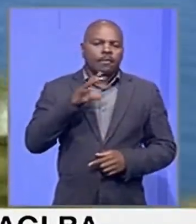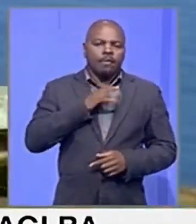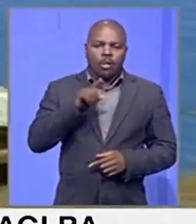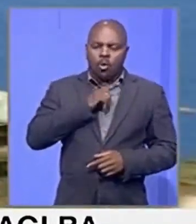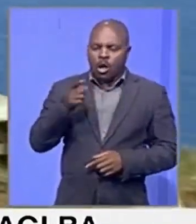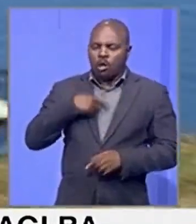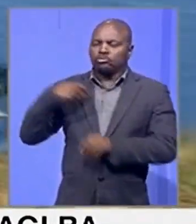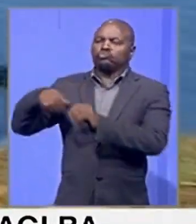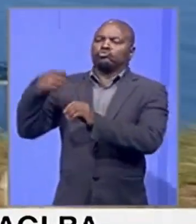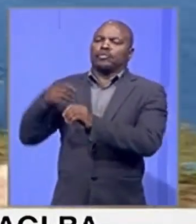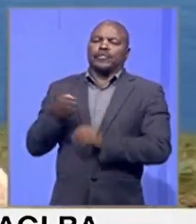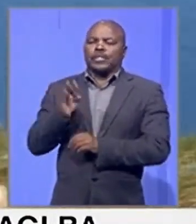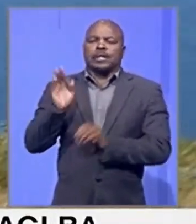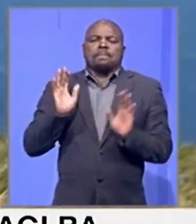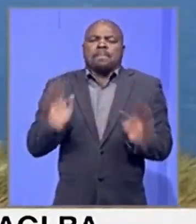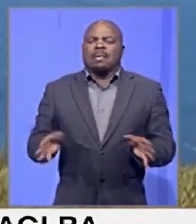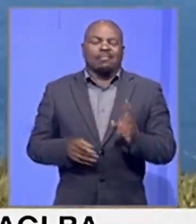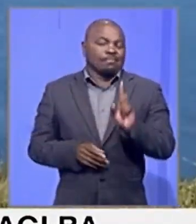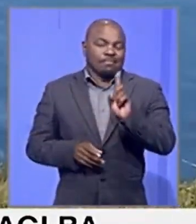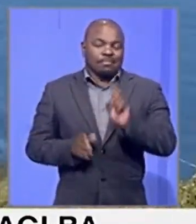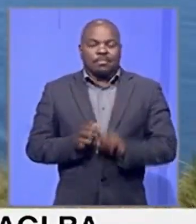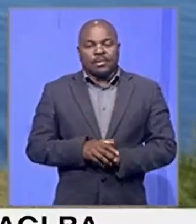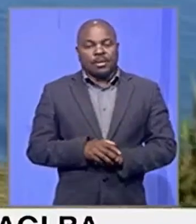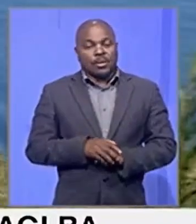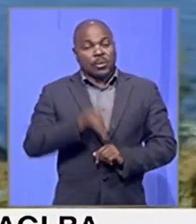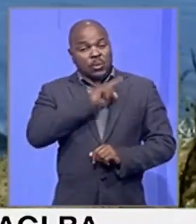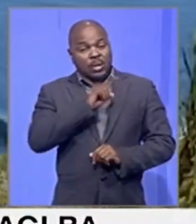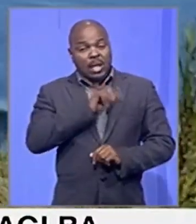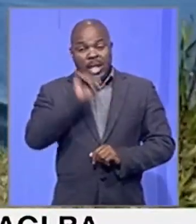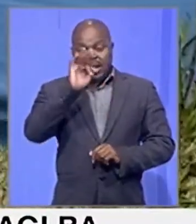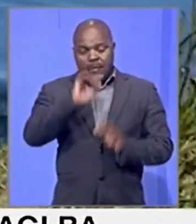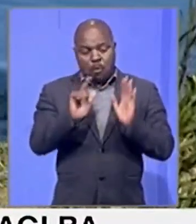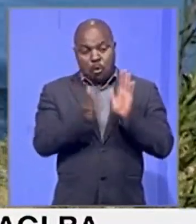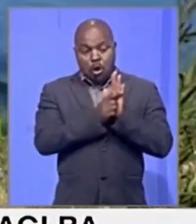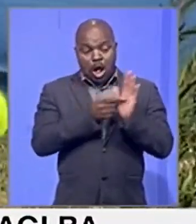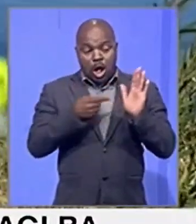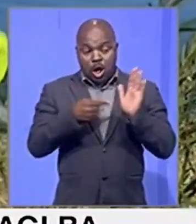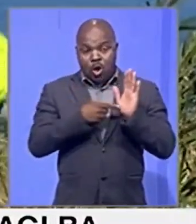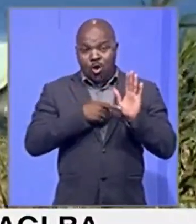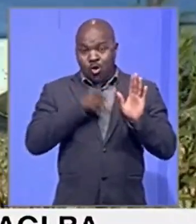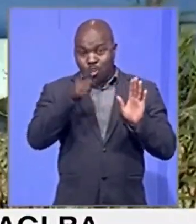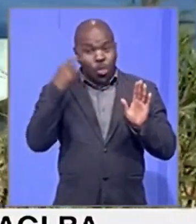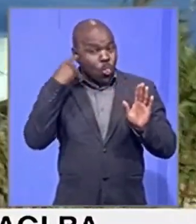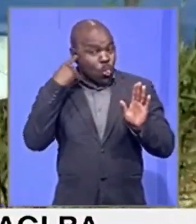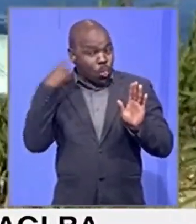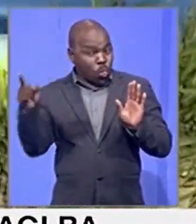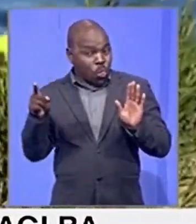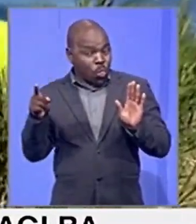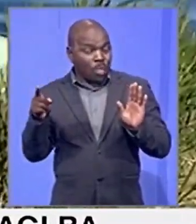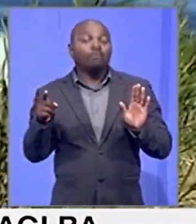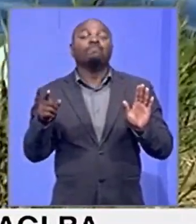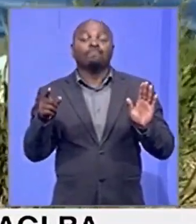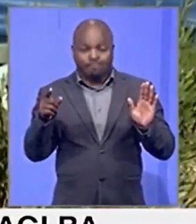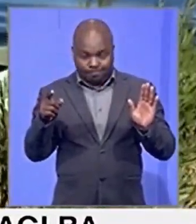di a tshwara o itshwarele thapi. Because ga o tlola molao ke demo eno gore ne